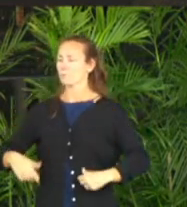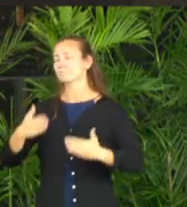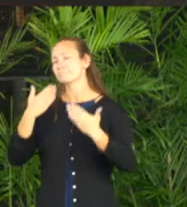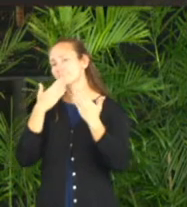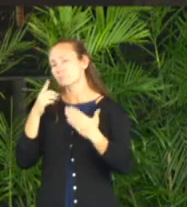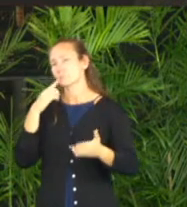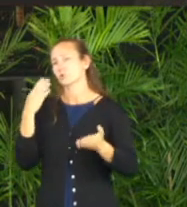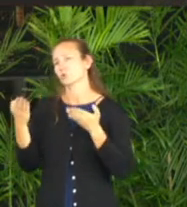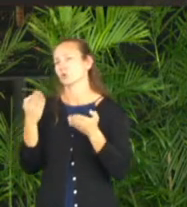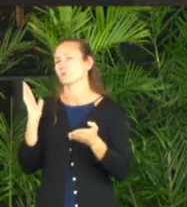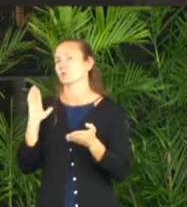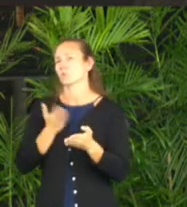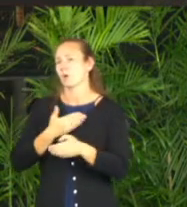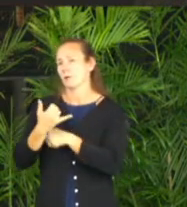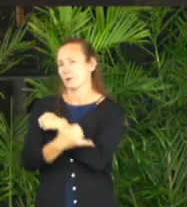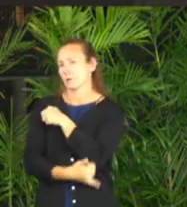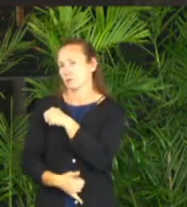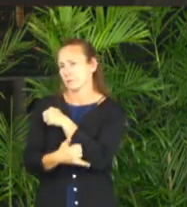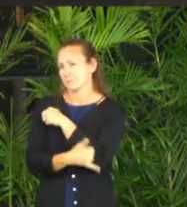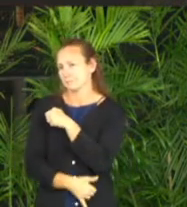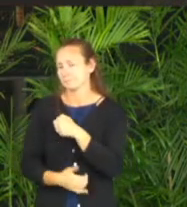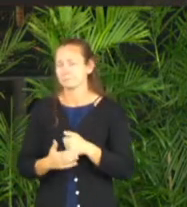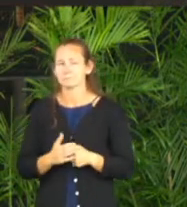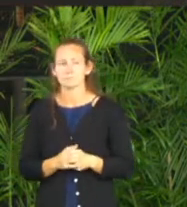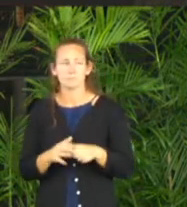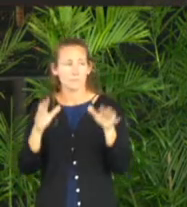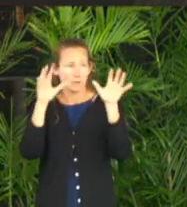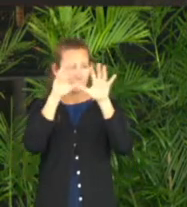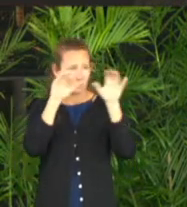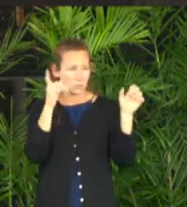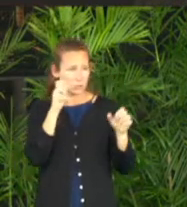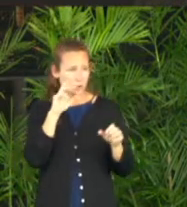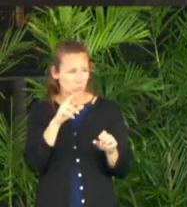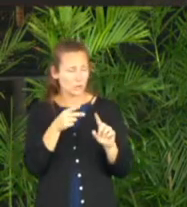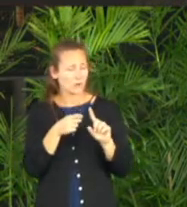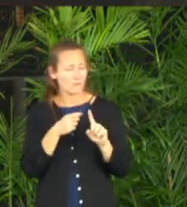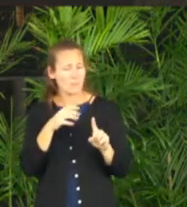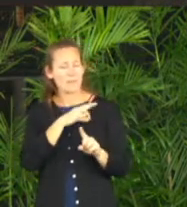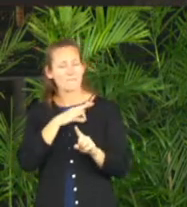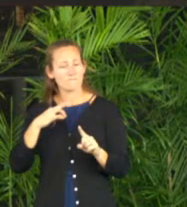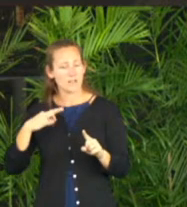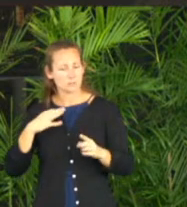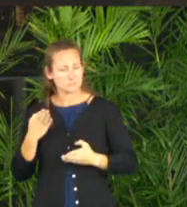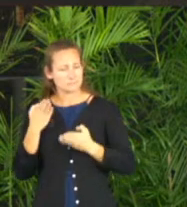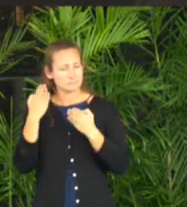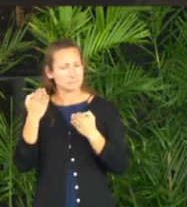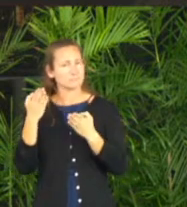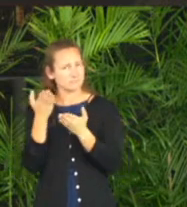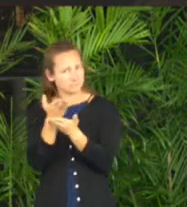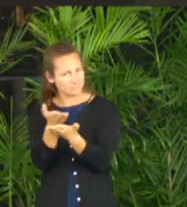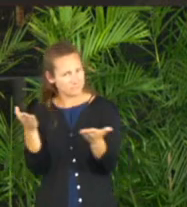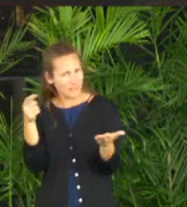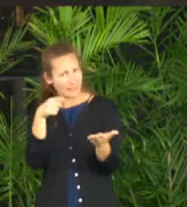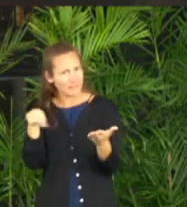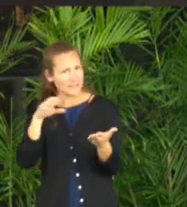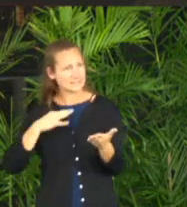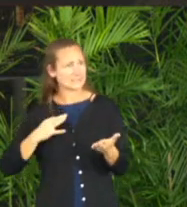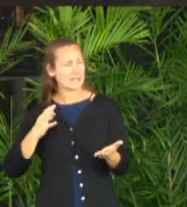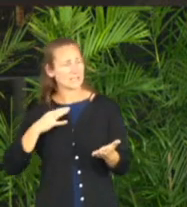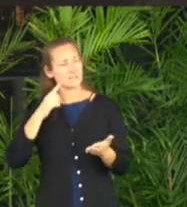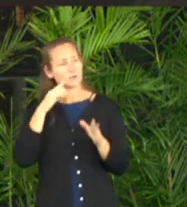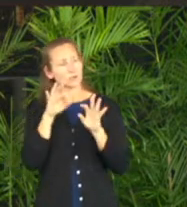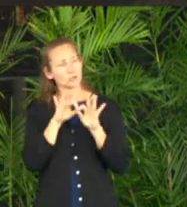their service to the nation. President Joyner, upon the recommendation of the faculty, I present to you these candidates for the degree